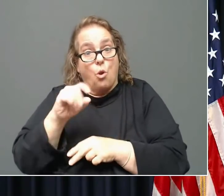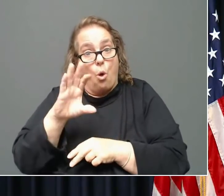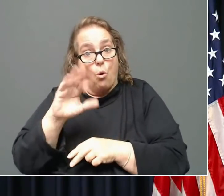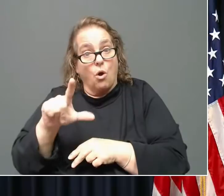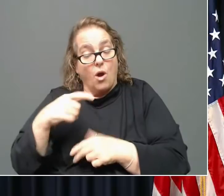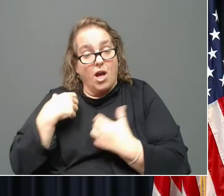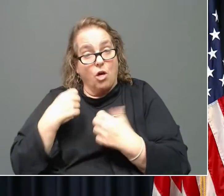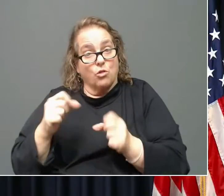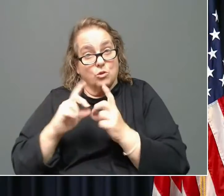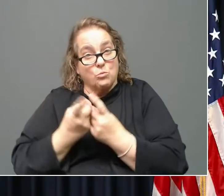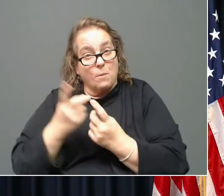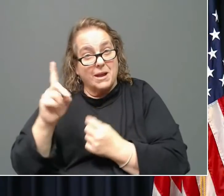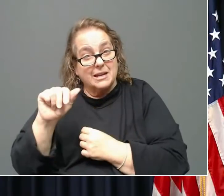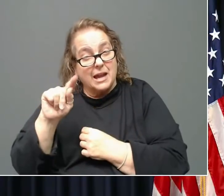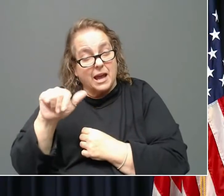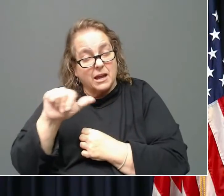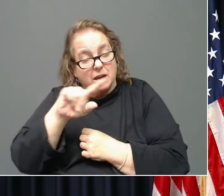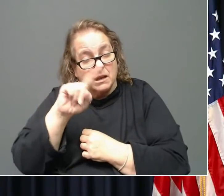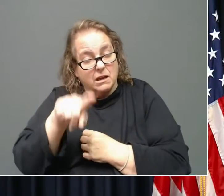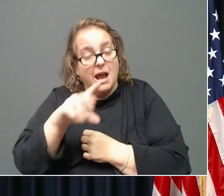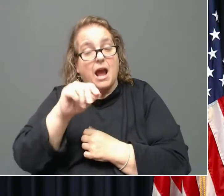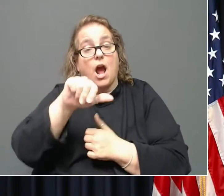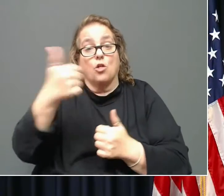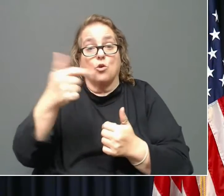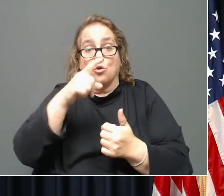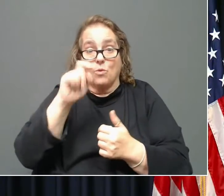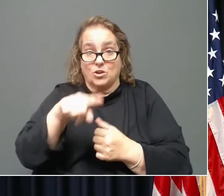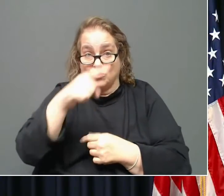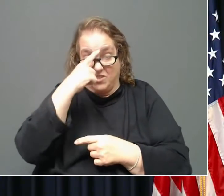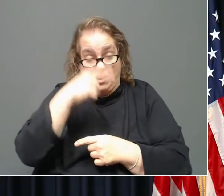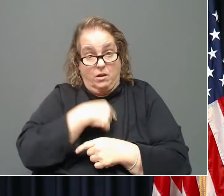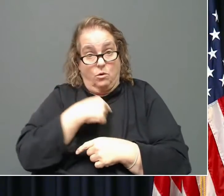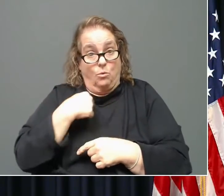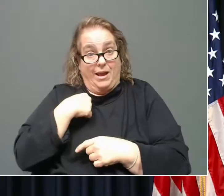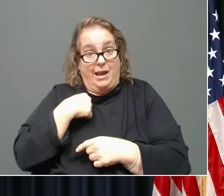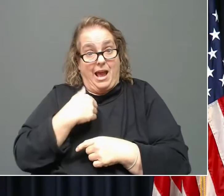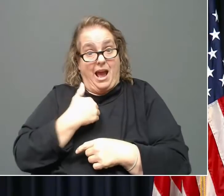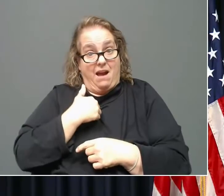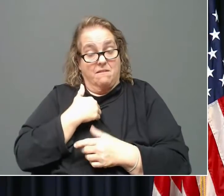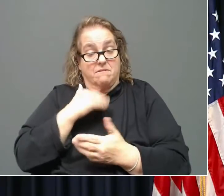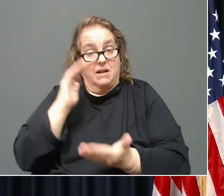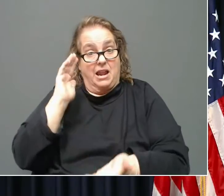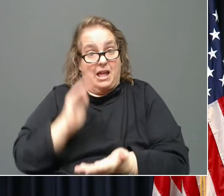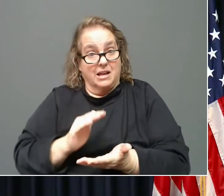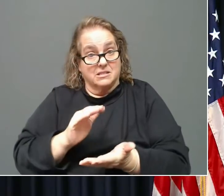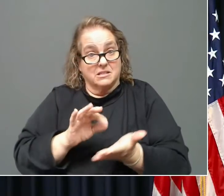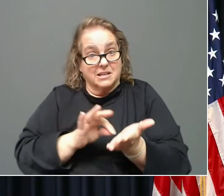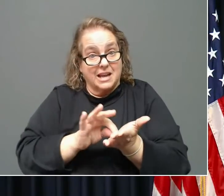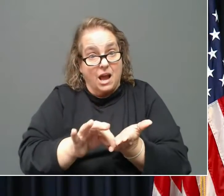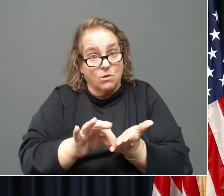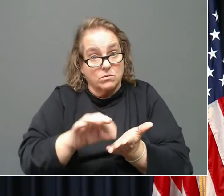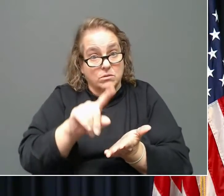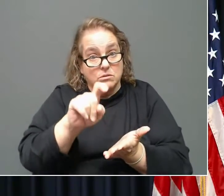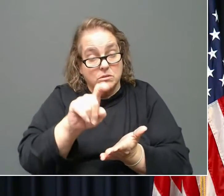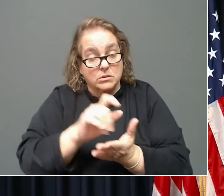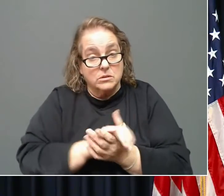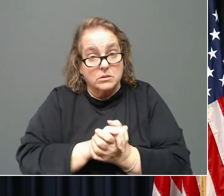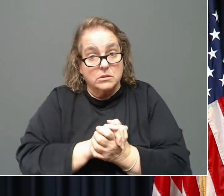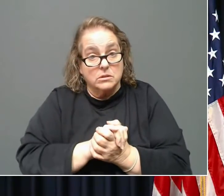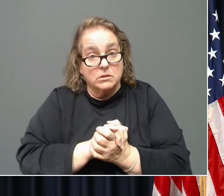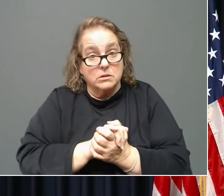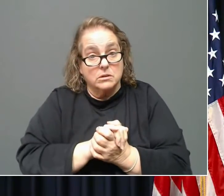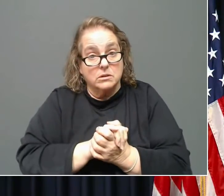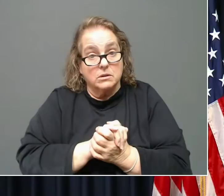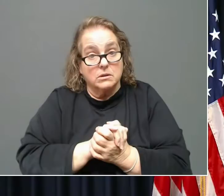other questions are, do you think that there has been an undercount? And yeah, I guess we'll start with those two.